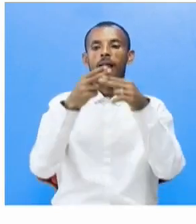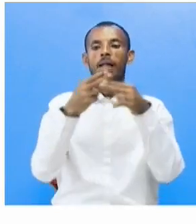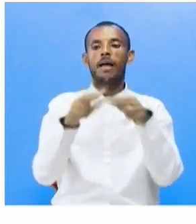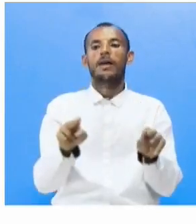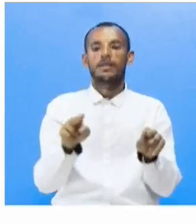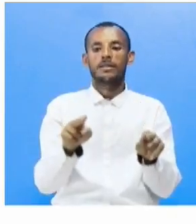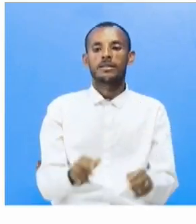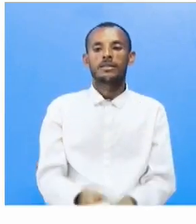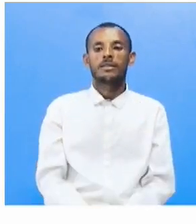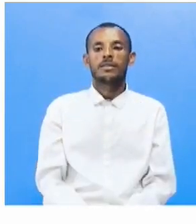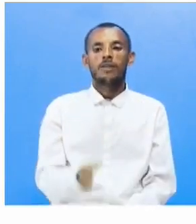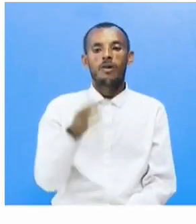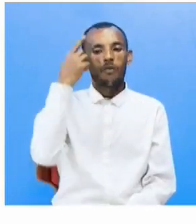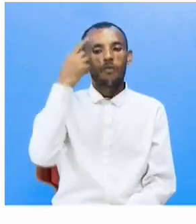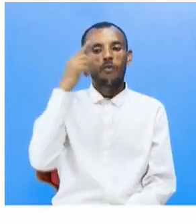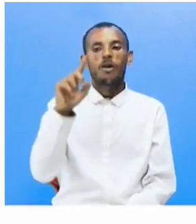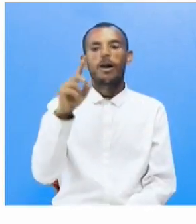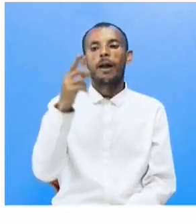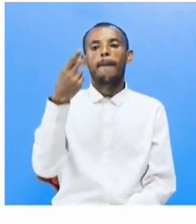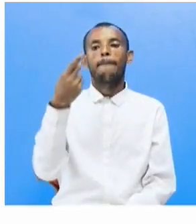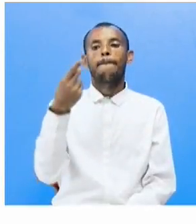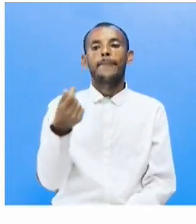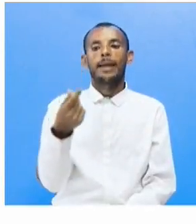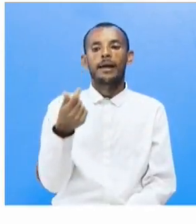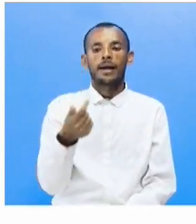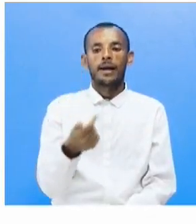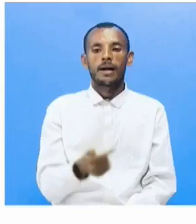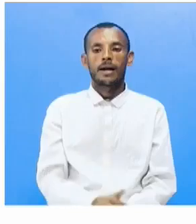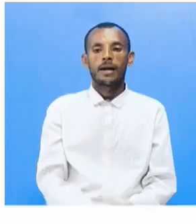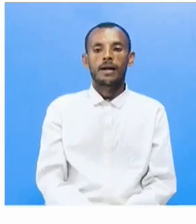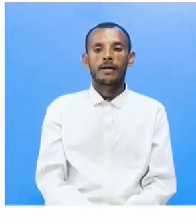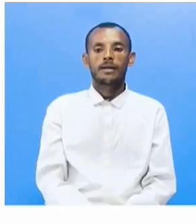400 eggs for birr